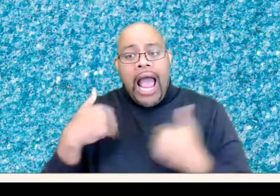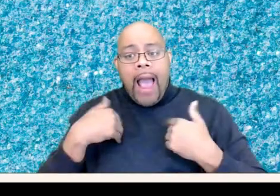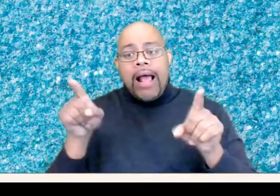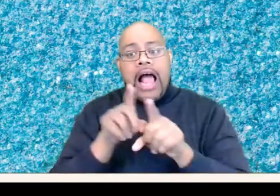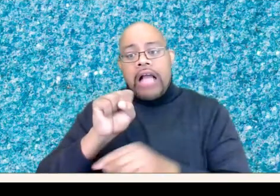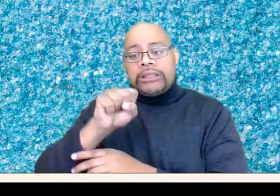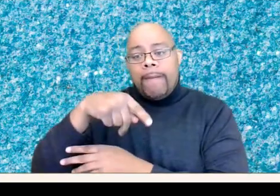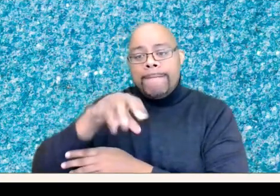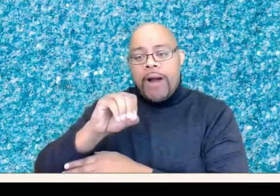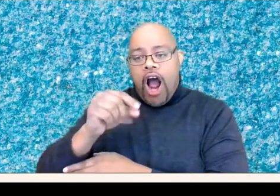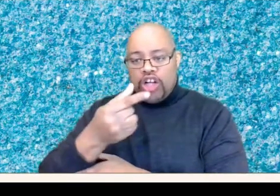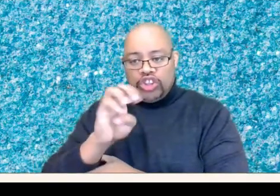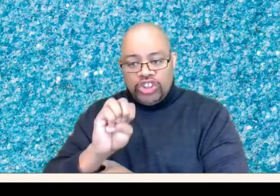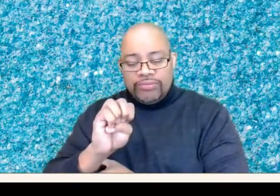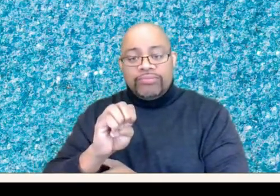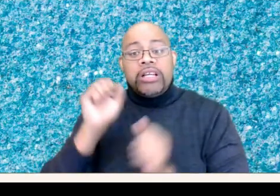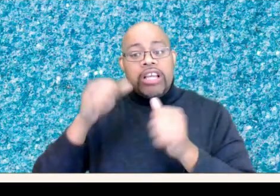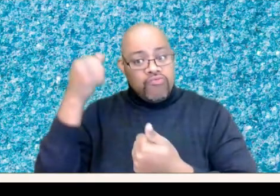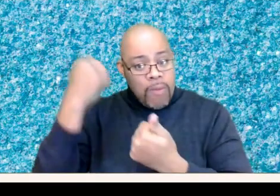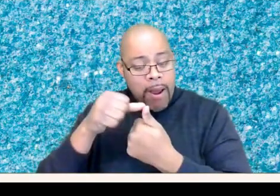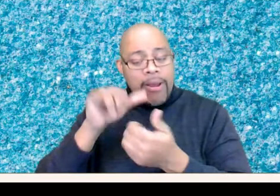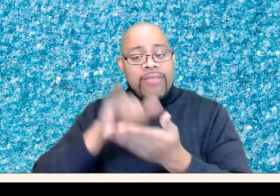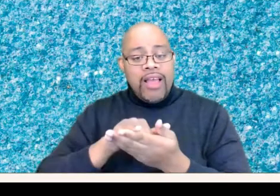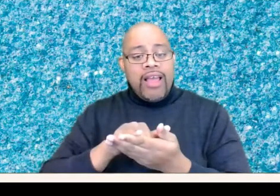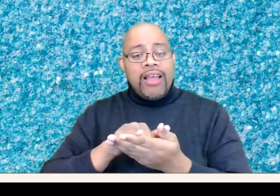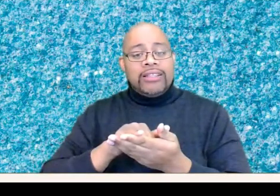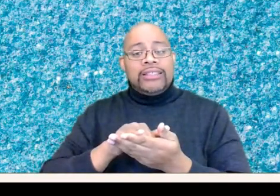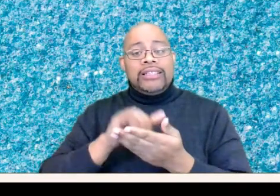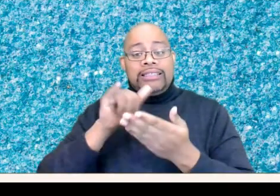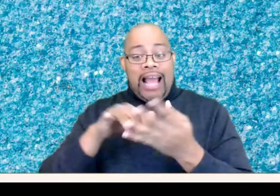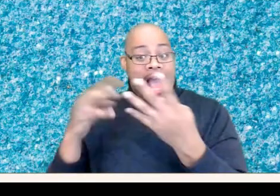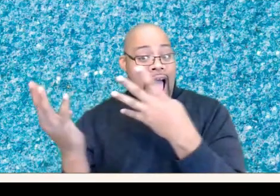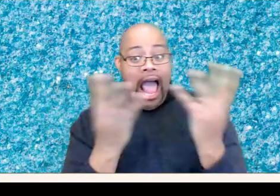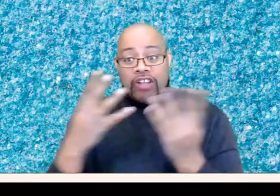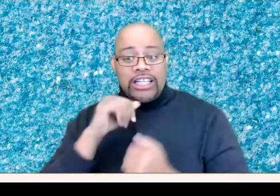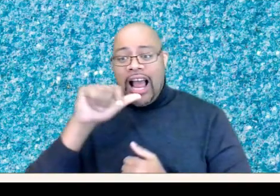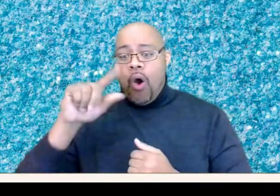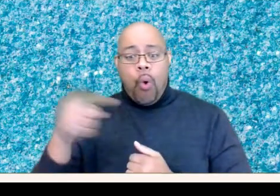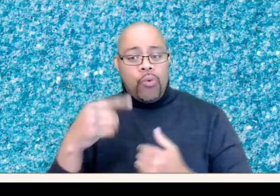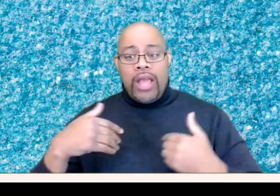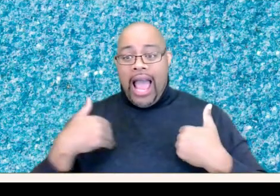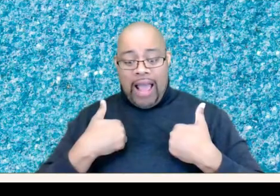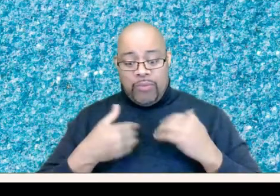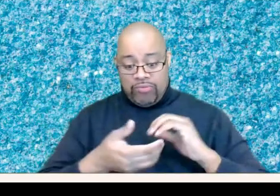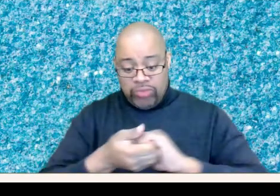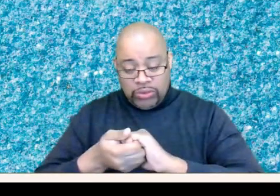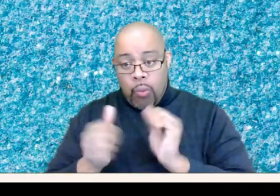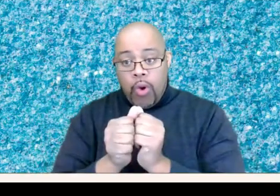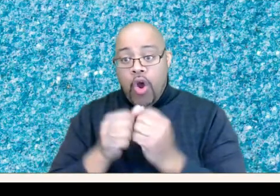sponges. And so it's important to remember that Symbiodinaceae doesn't just form a symbiotic relationship with